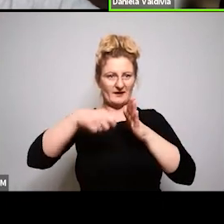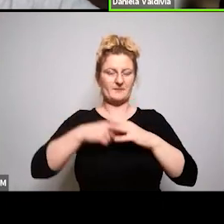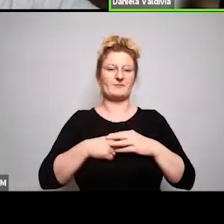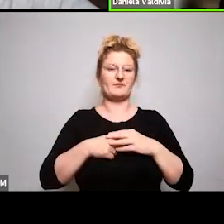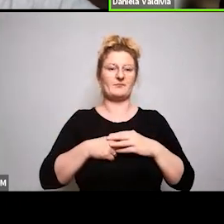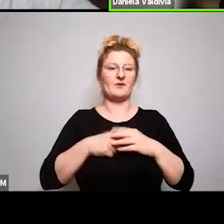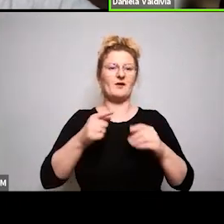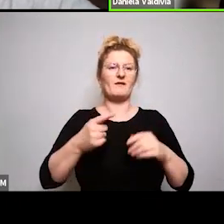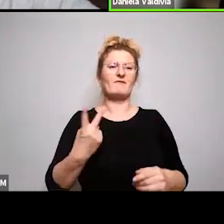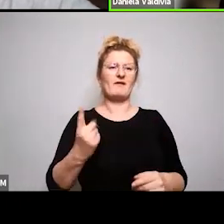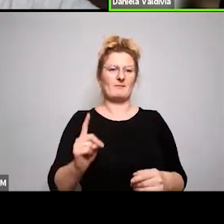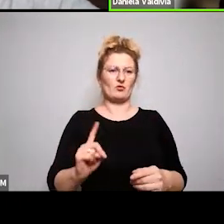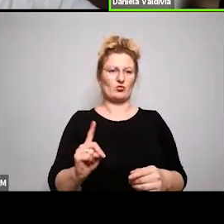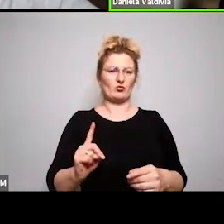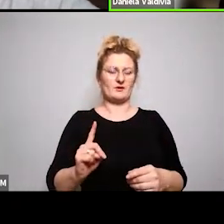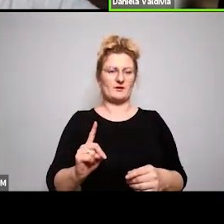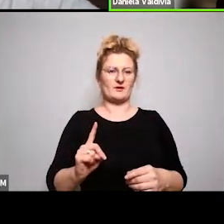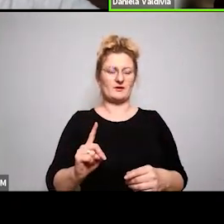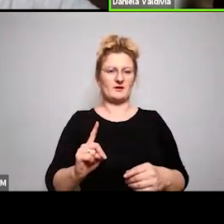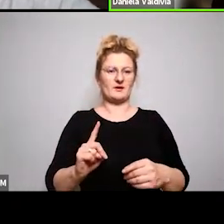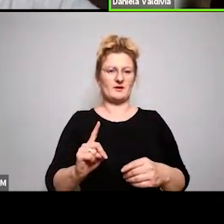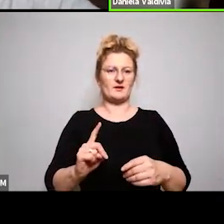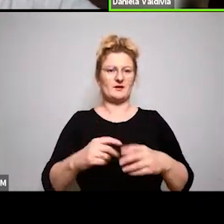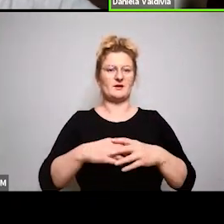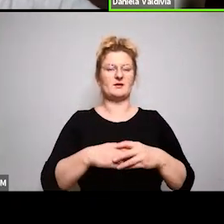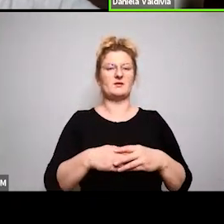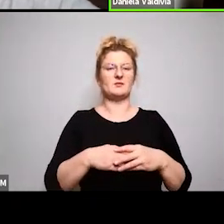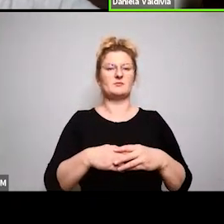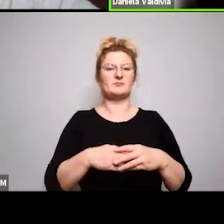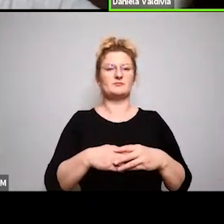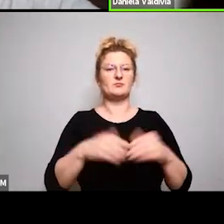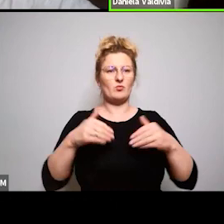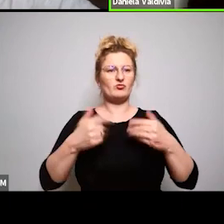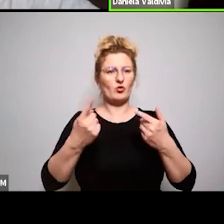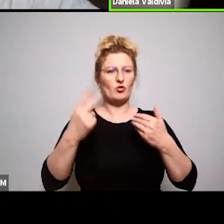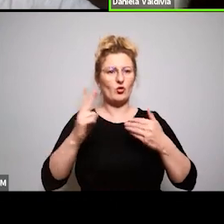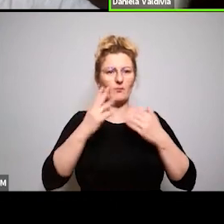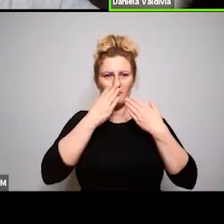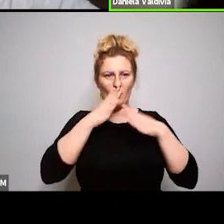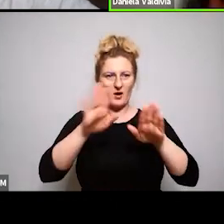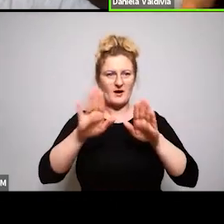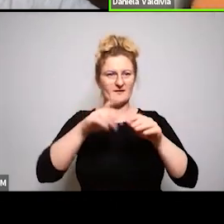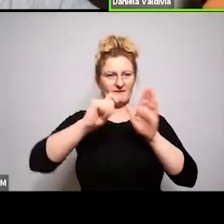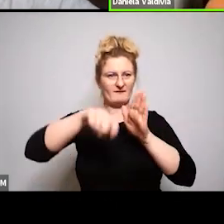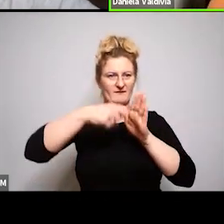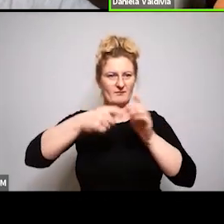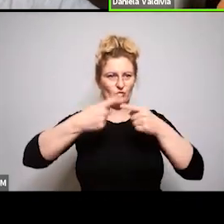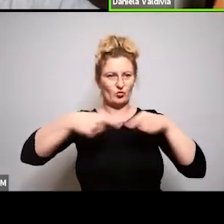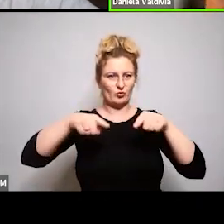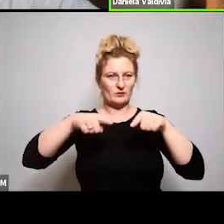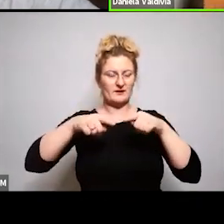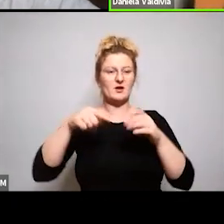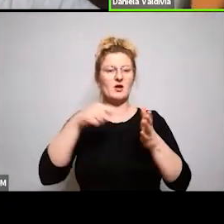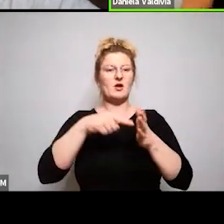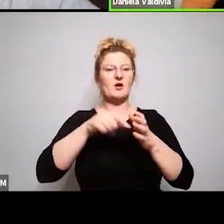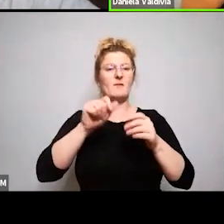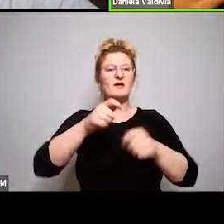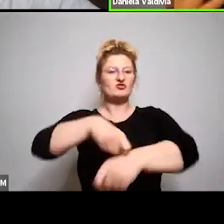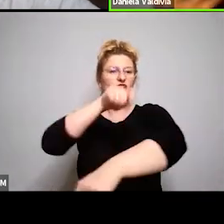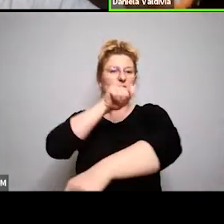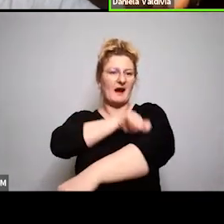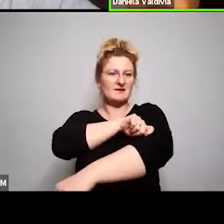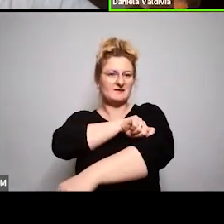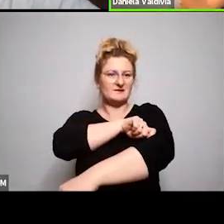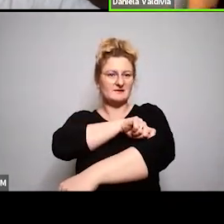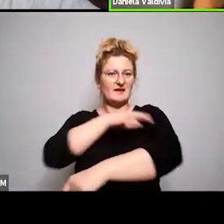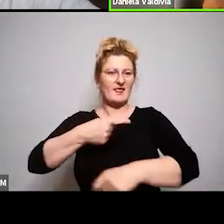Maria or Martina can help me out with this. It's in Spanish, so you can just hear it because the sound